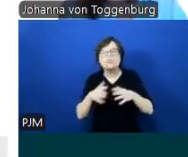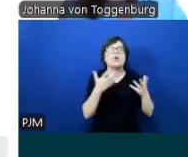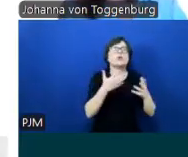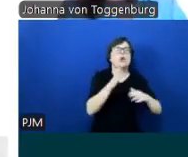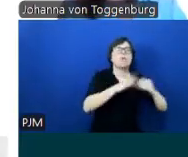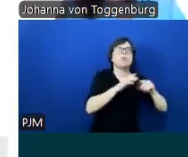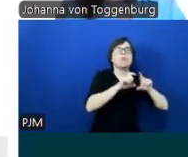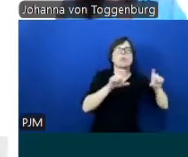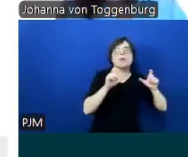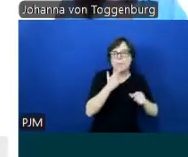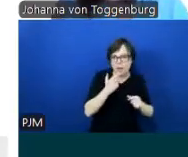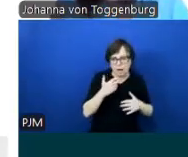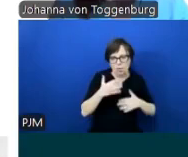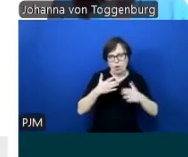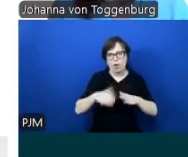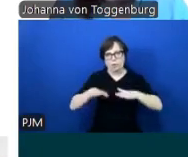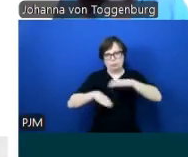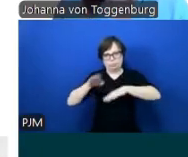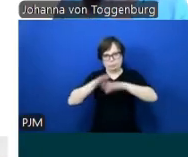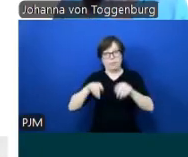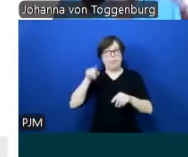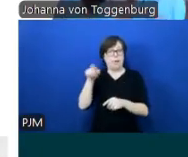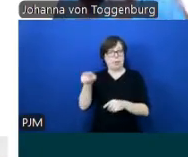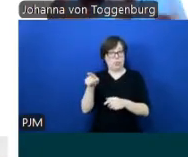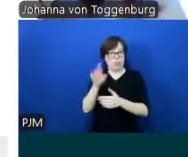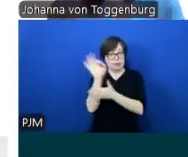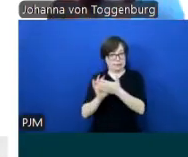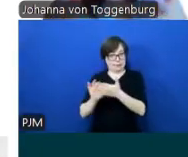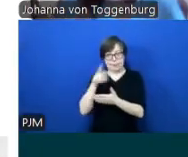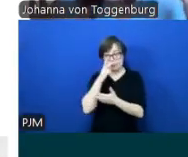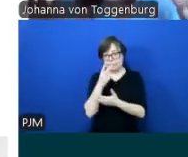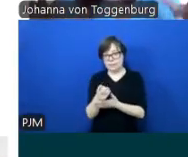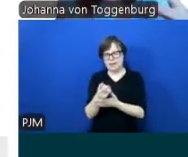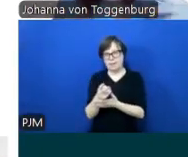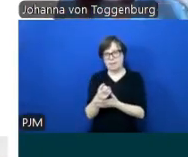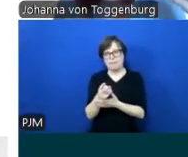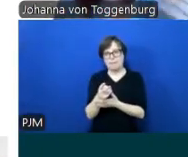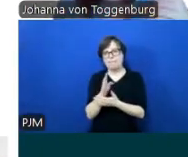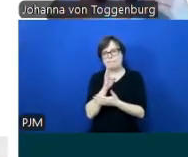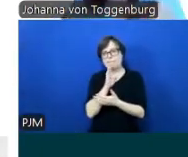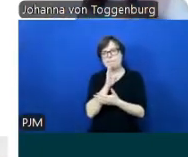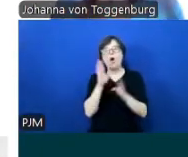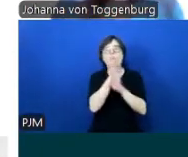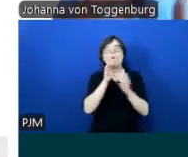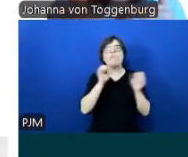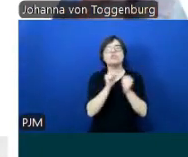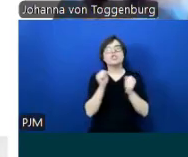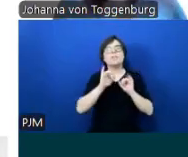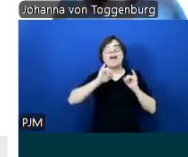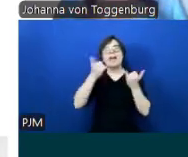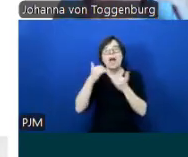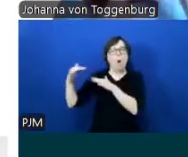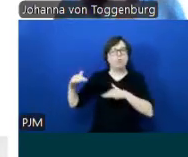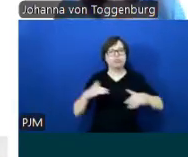for example. Since it's favorably located in terms of cold air formation, it has forested